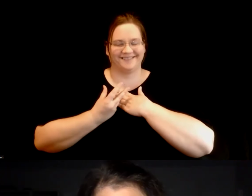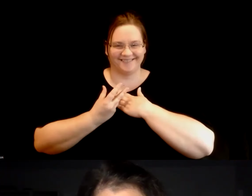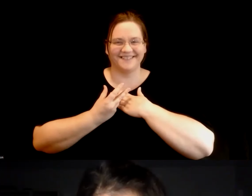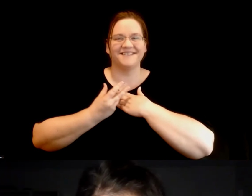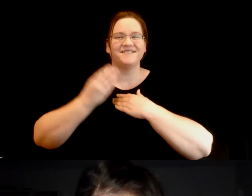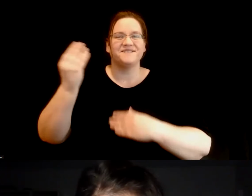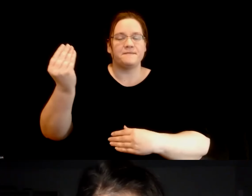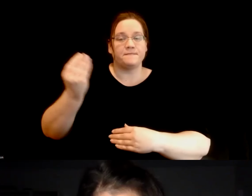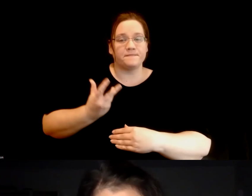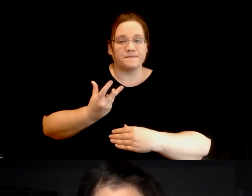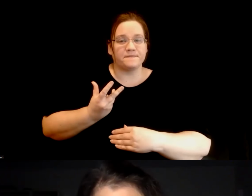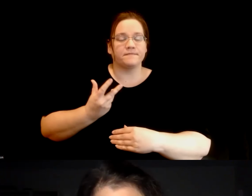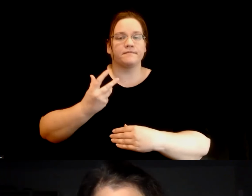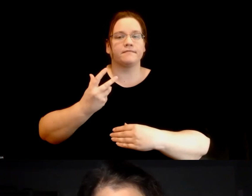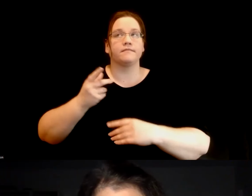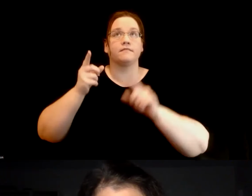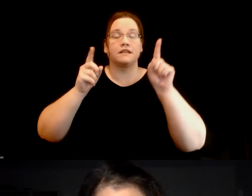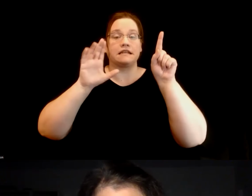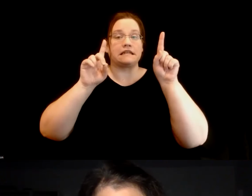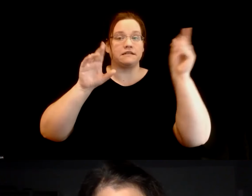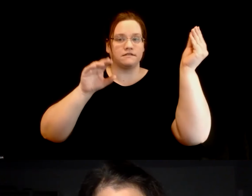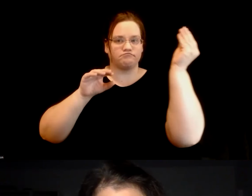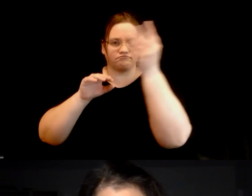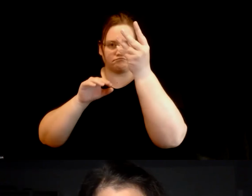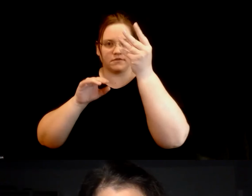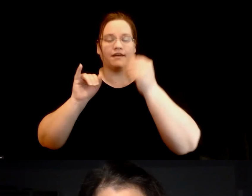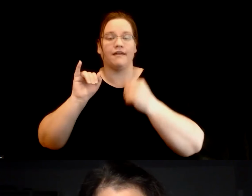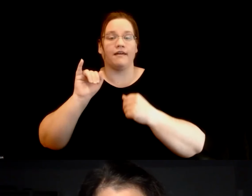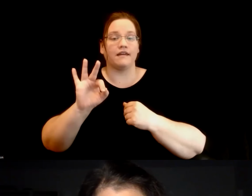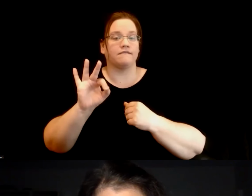by the health department, who would be alerted by the CDC if there were to be any